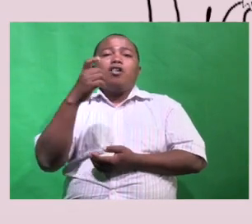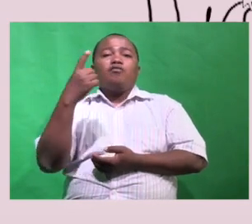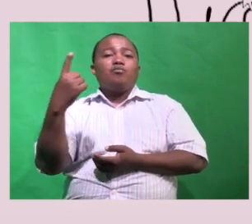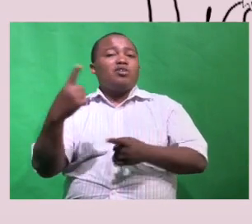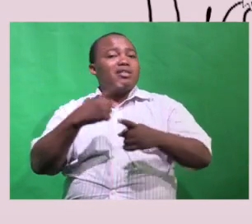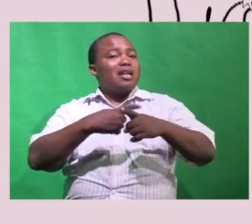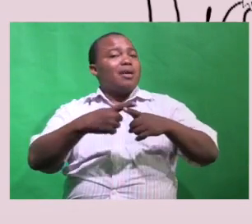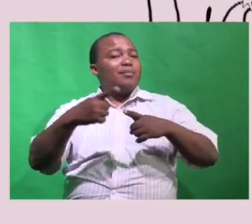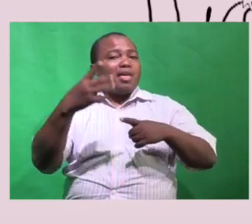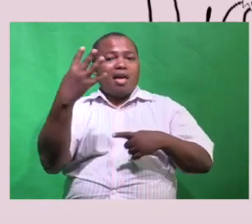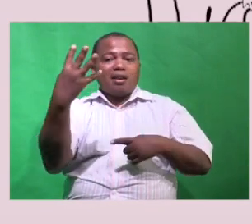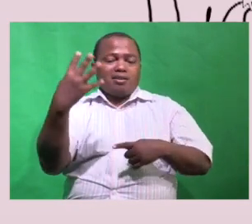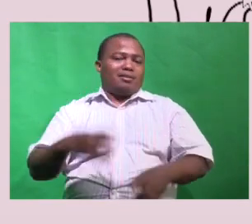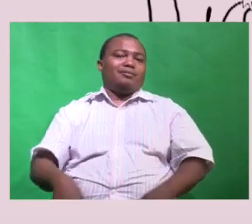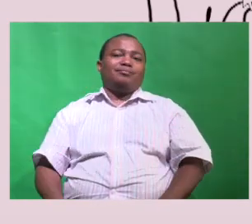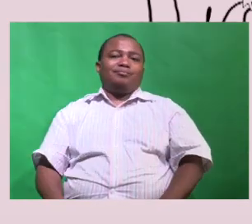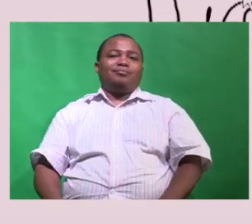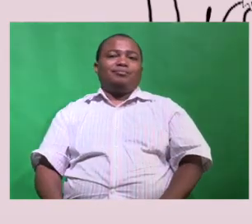1,400 is.